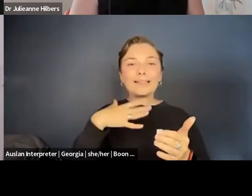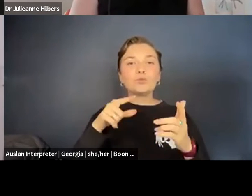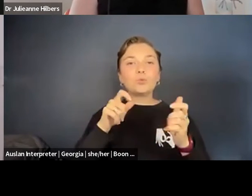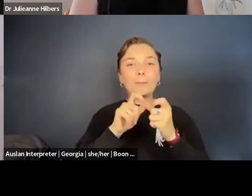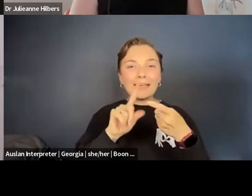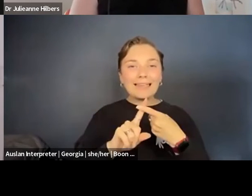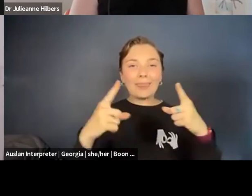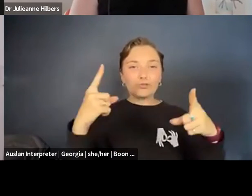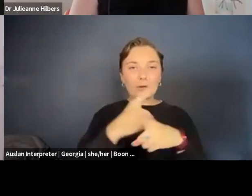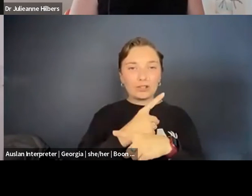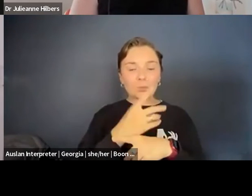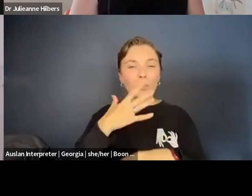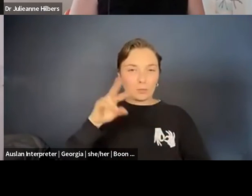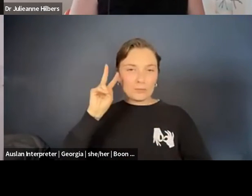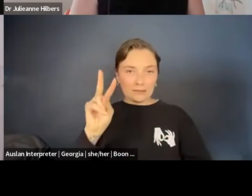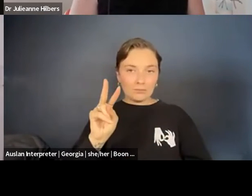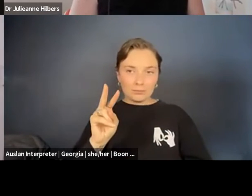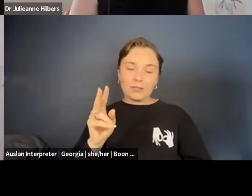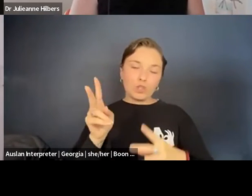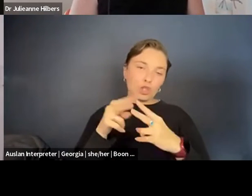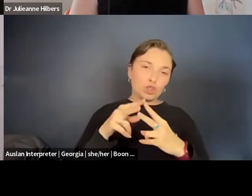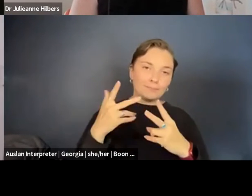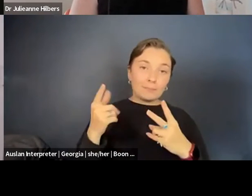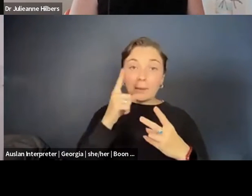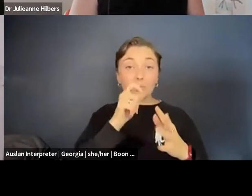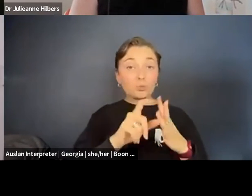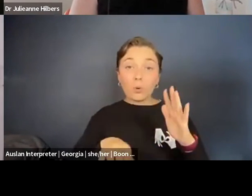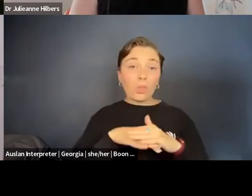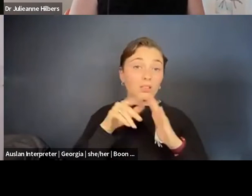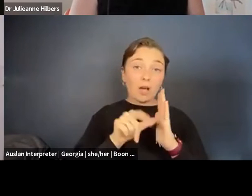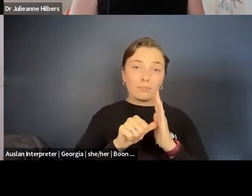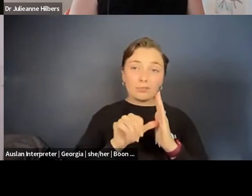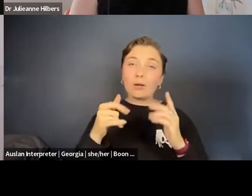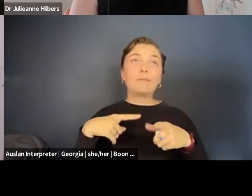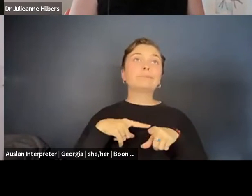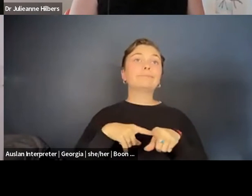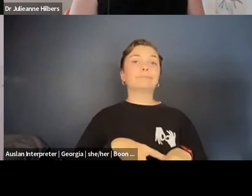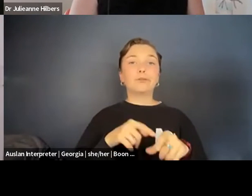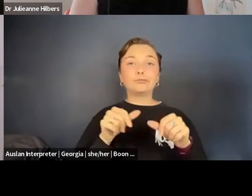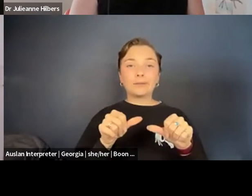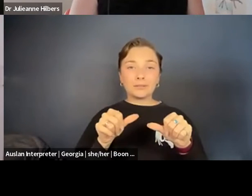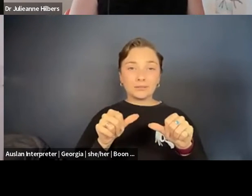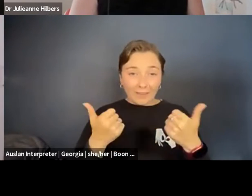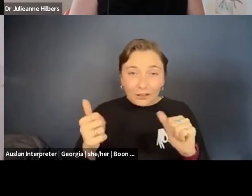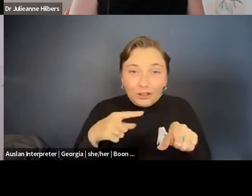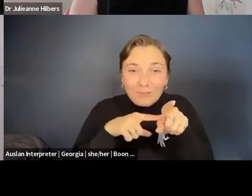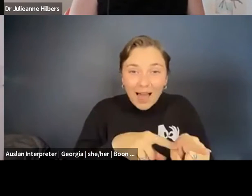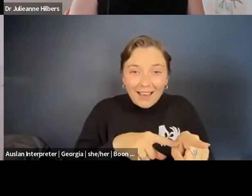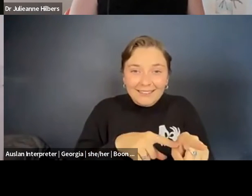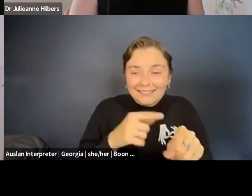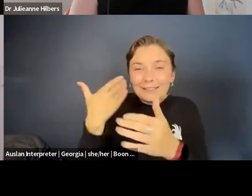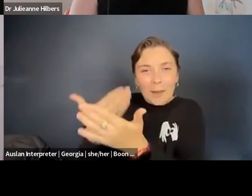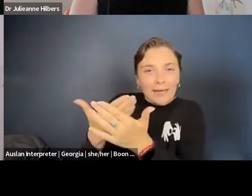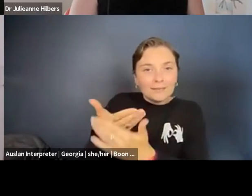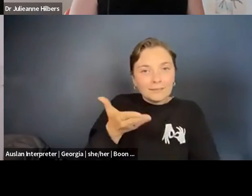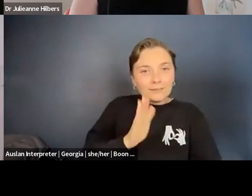it's a two-part thing. So it's no good, people do it all the time. They comply. Well, don't. Demand. It's